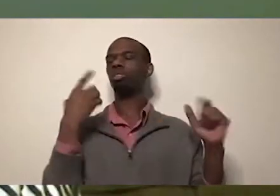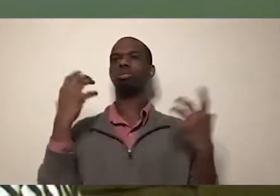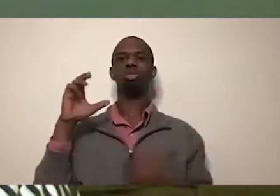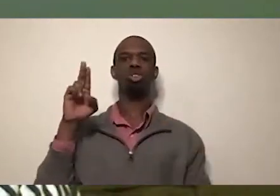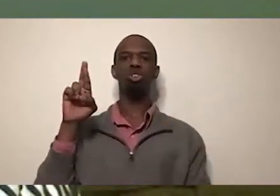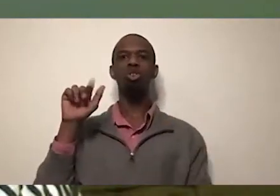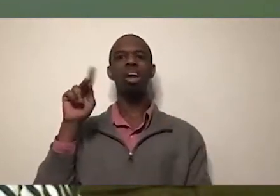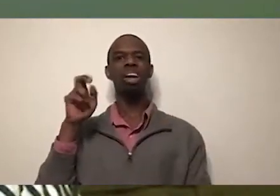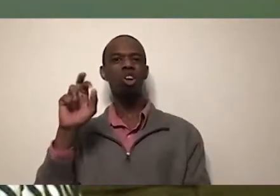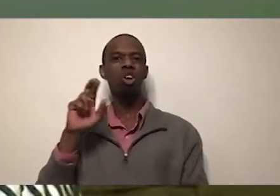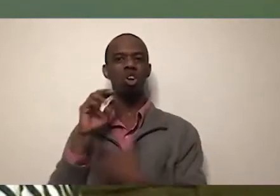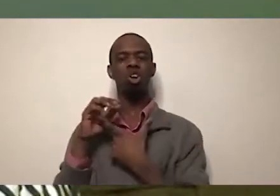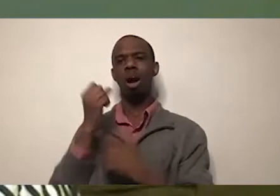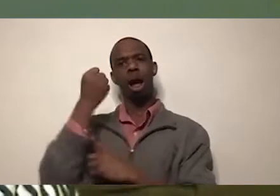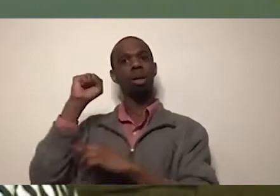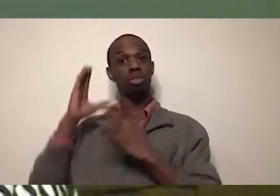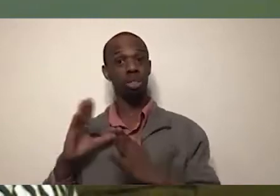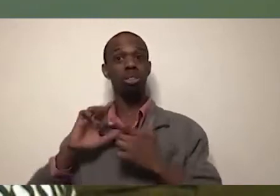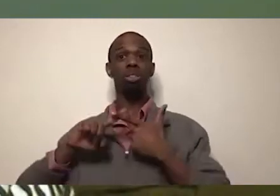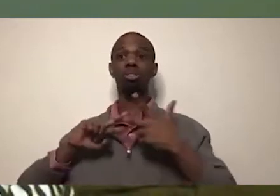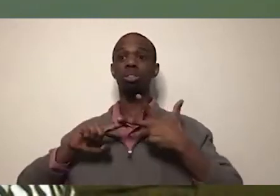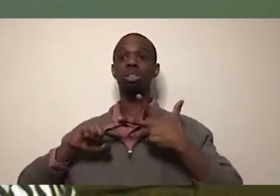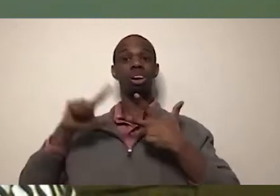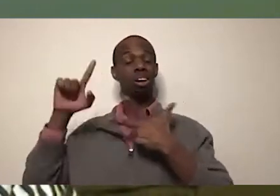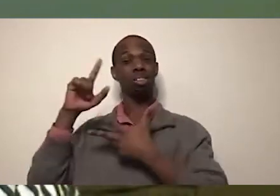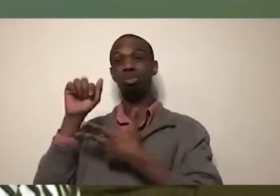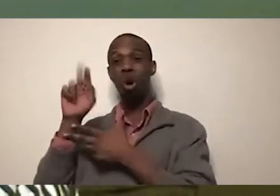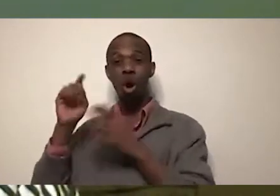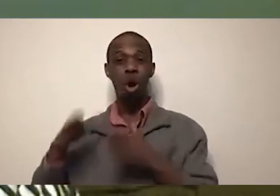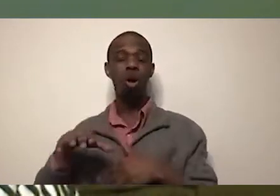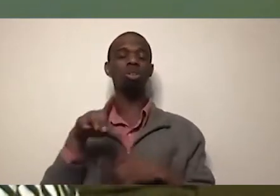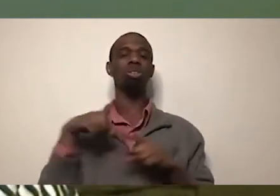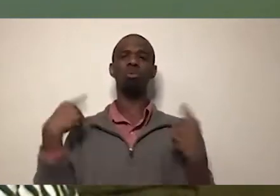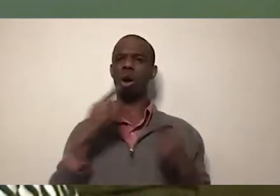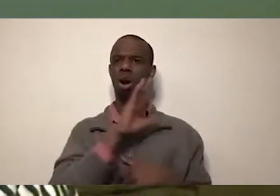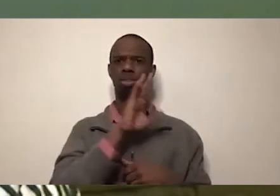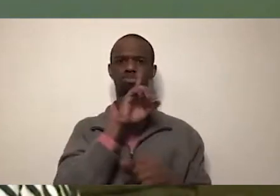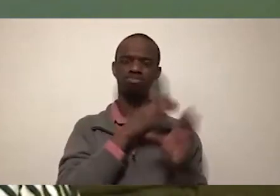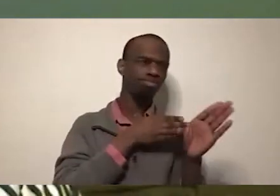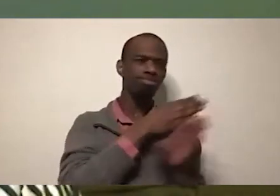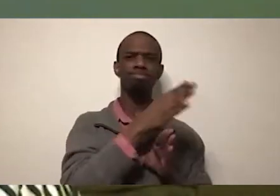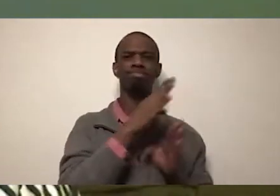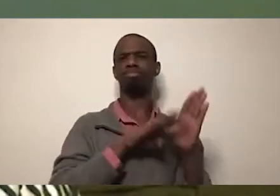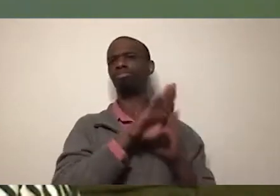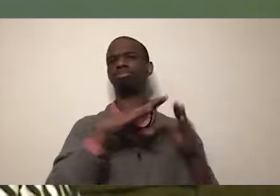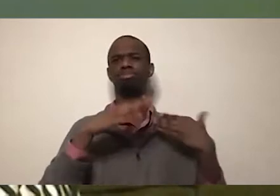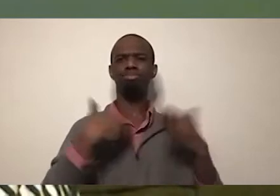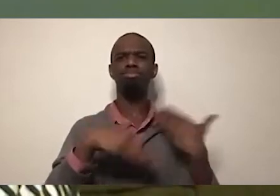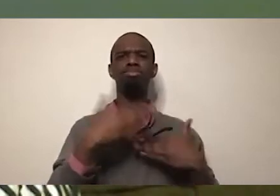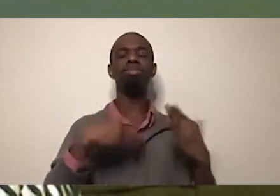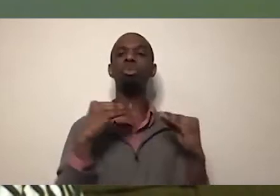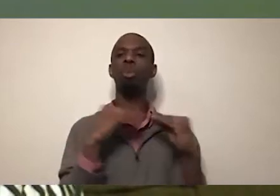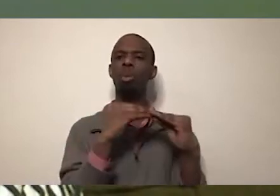more about you and your work, you struck me as someone who does what you want to do and don't generally take